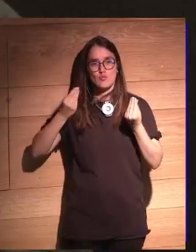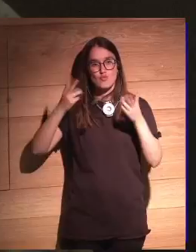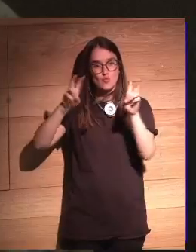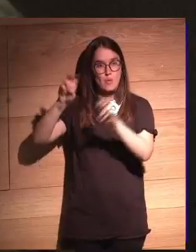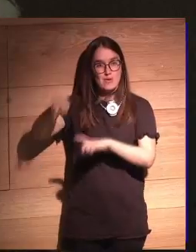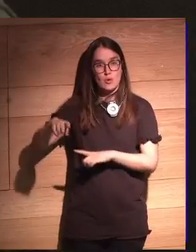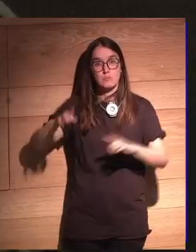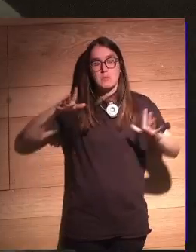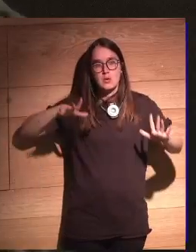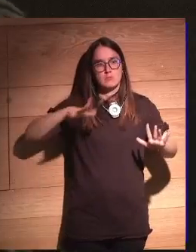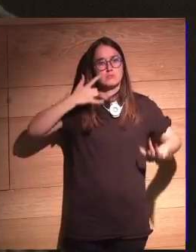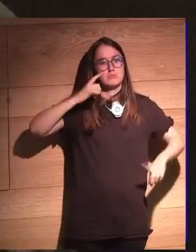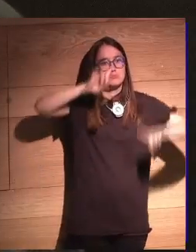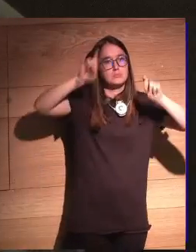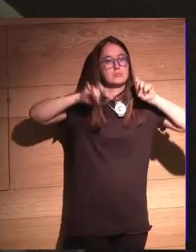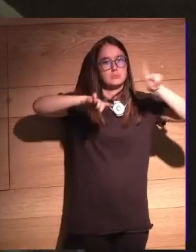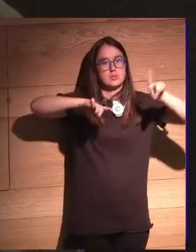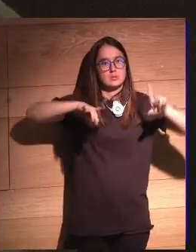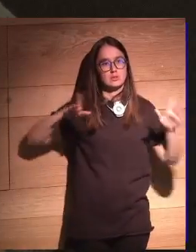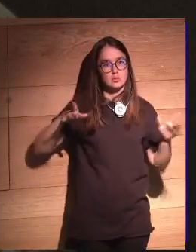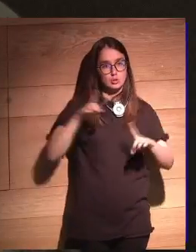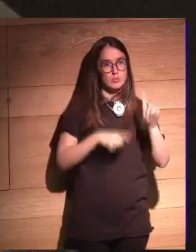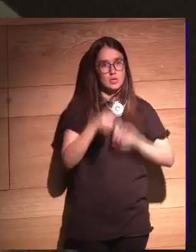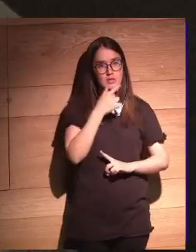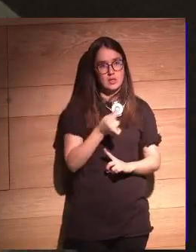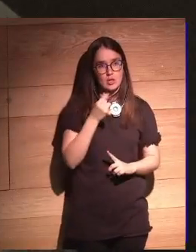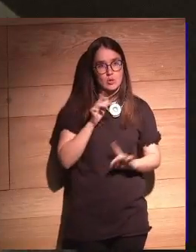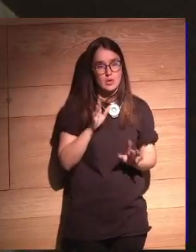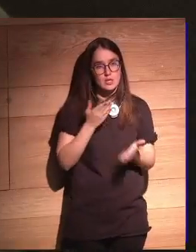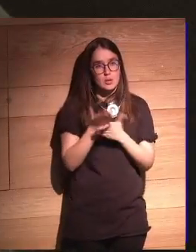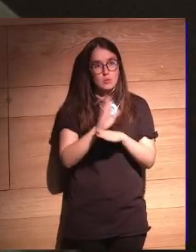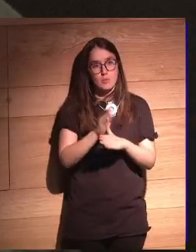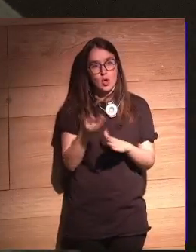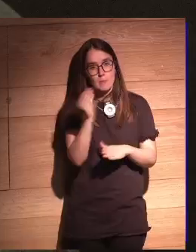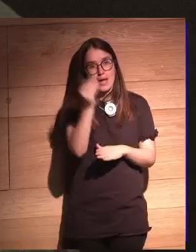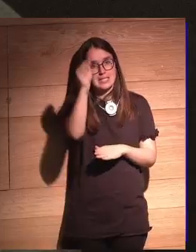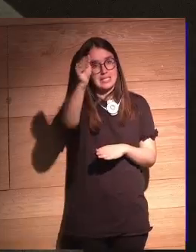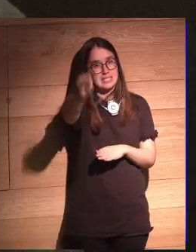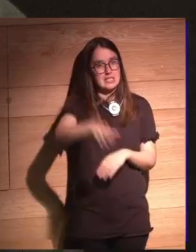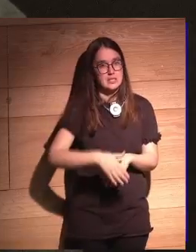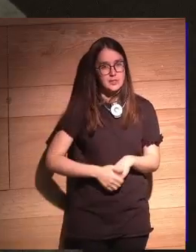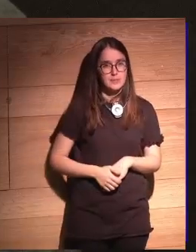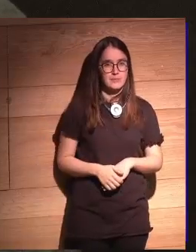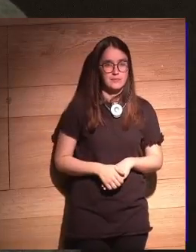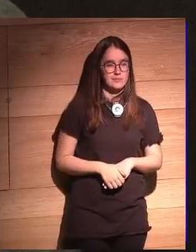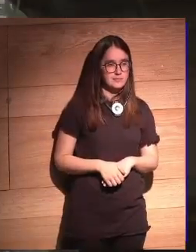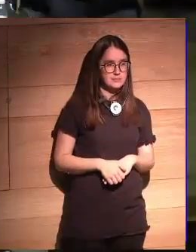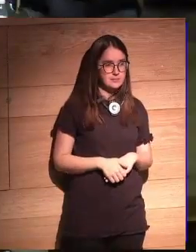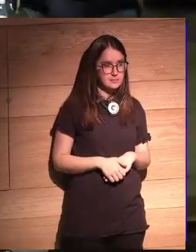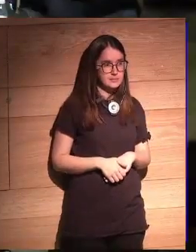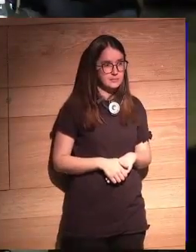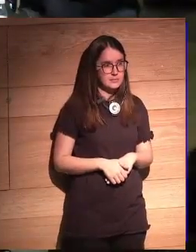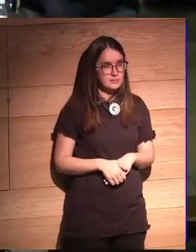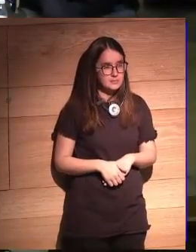rehabilitation, reform, more than massive reform, more than construction. So I want to leave it like that because it seems to be simple. So let's have more